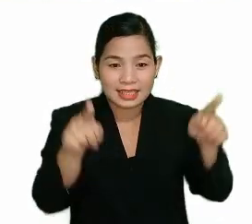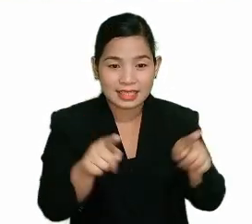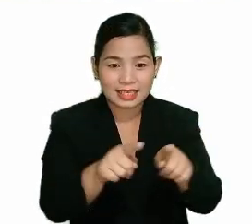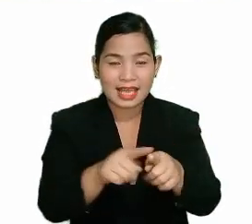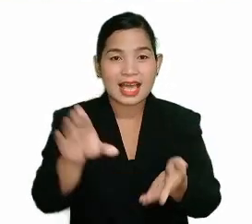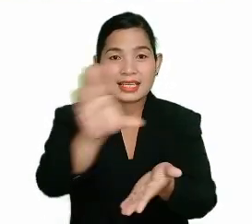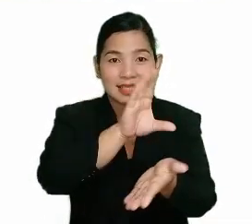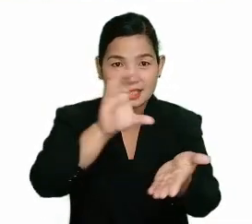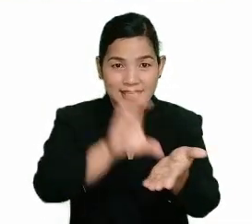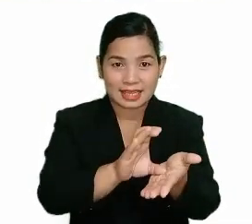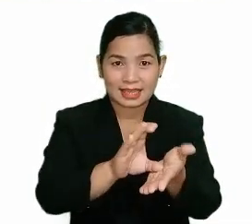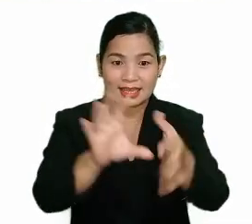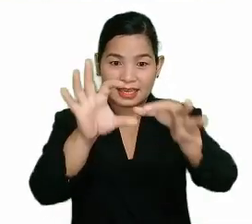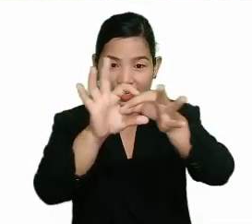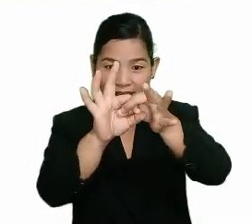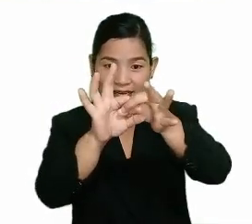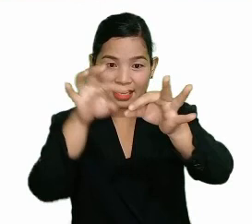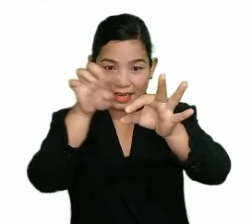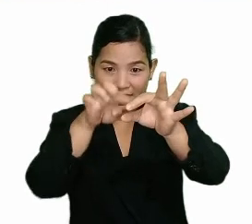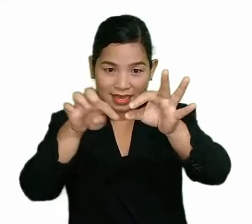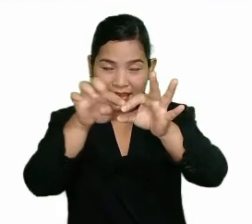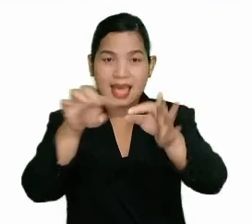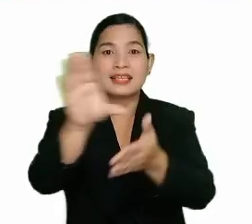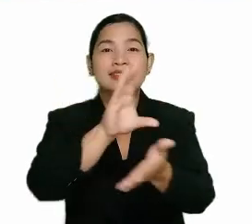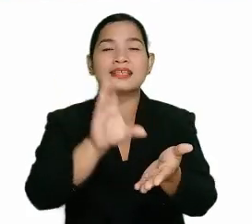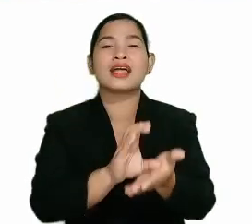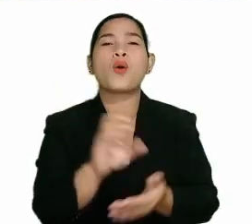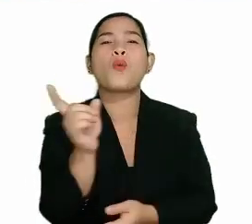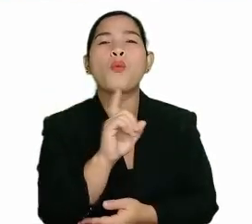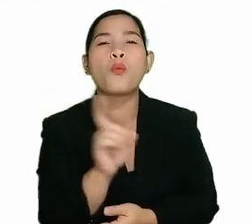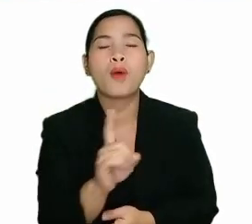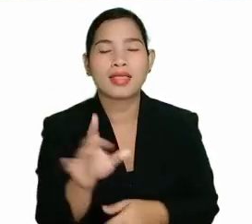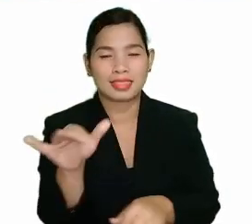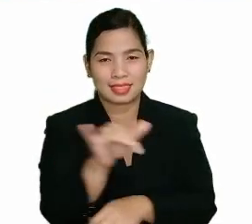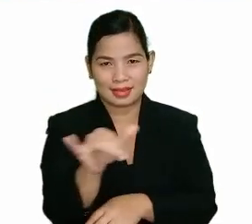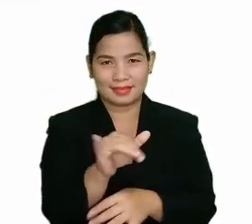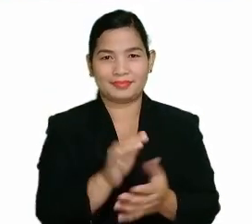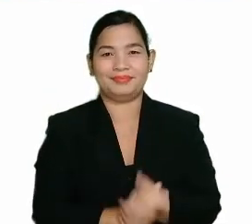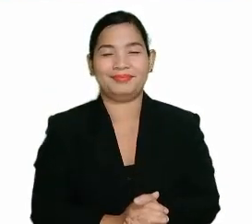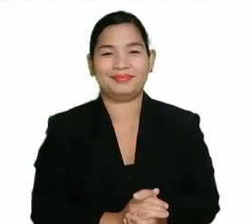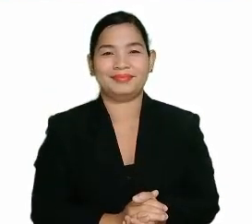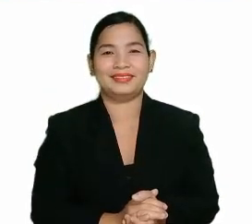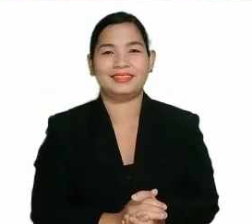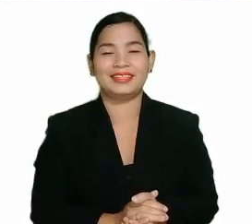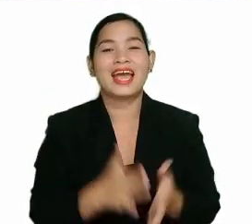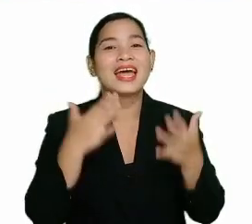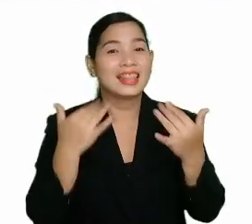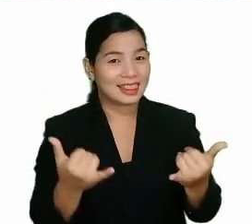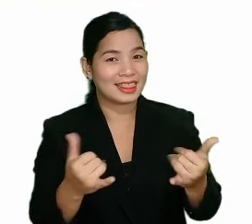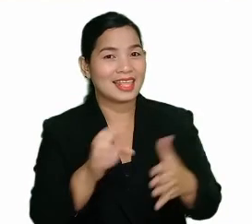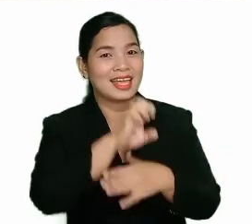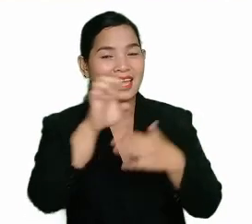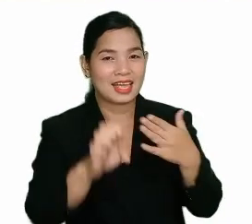middle of the overlapping circles. Now that we are at the end of our